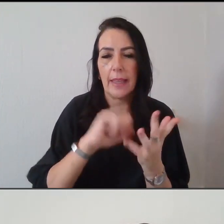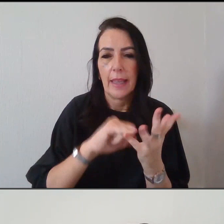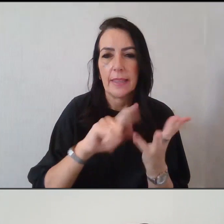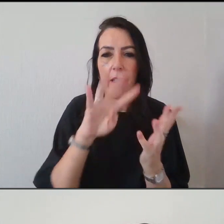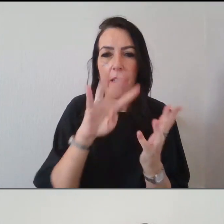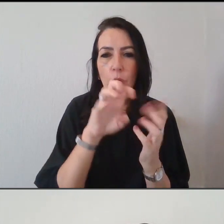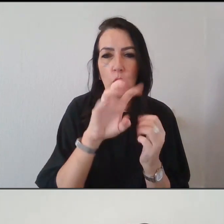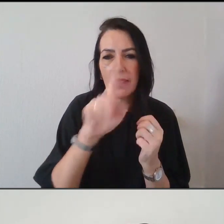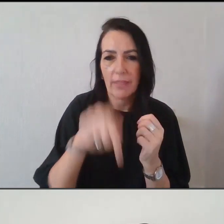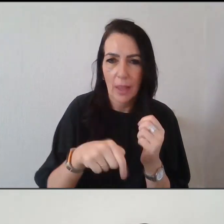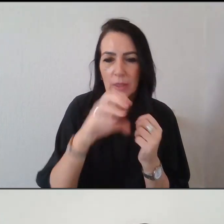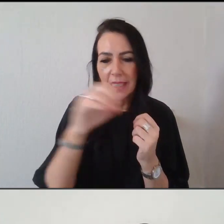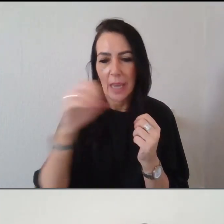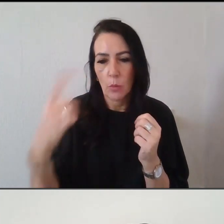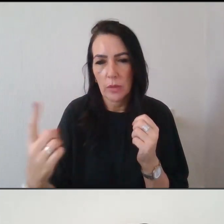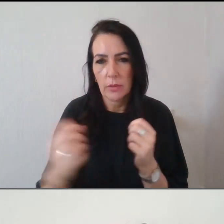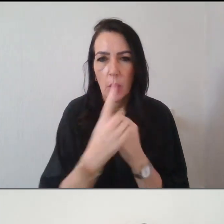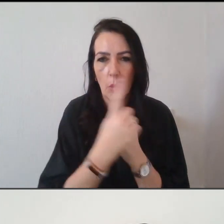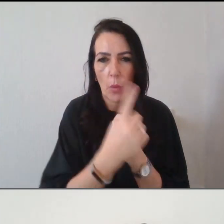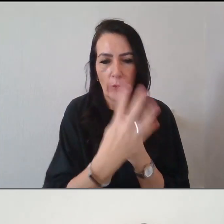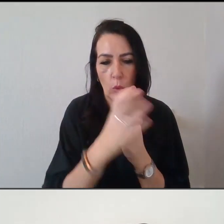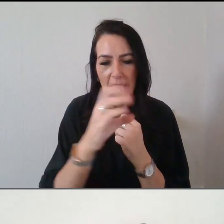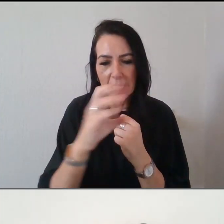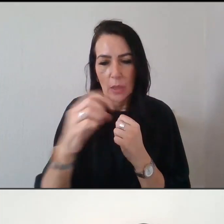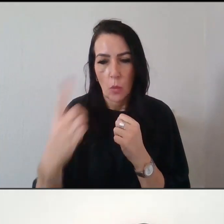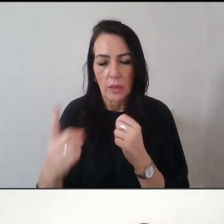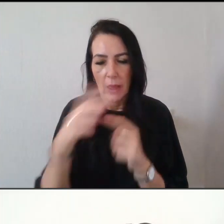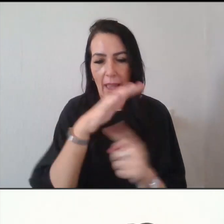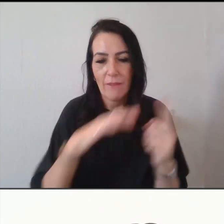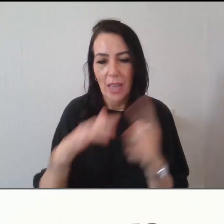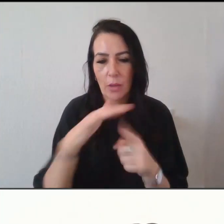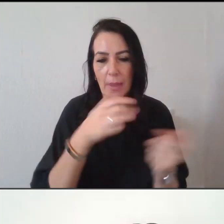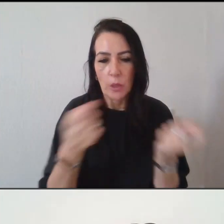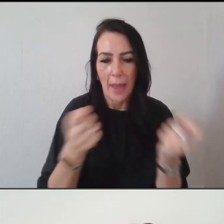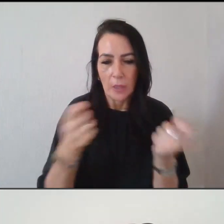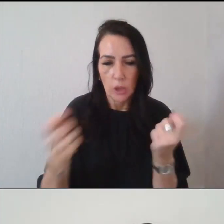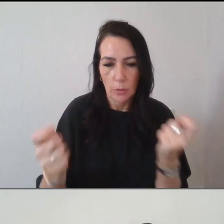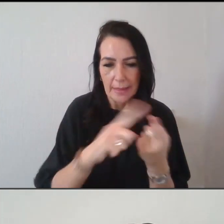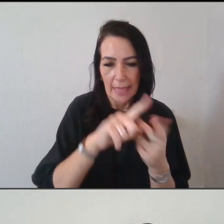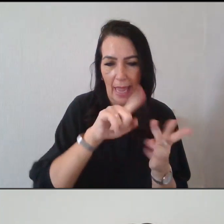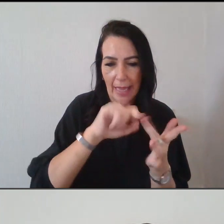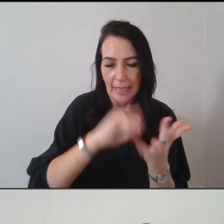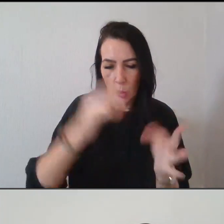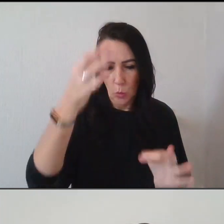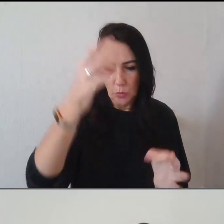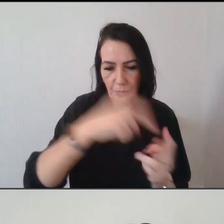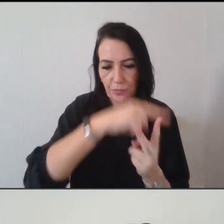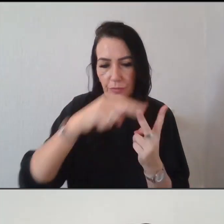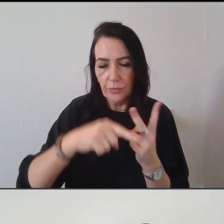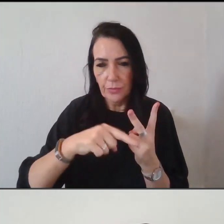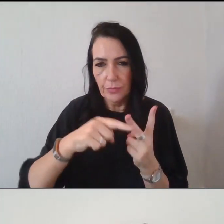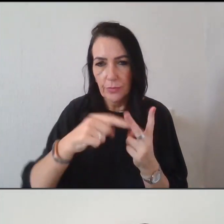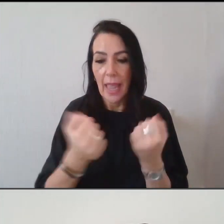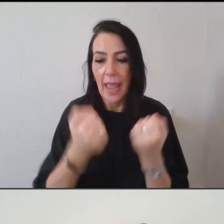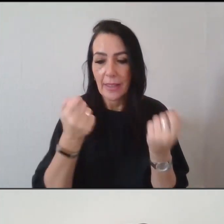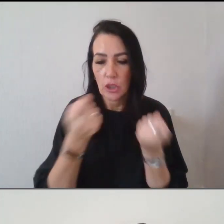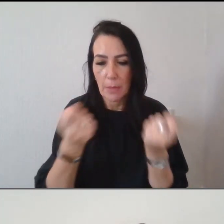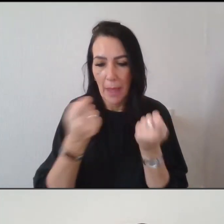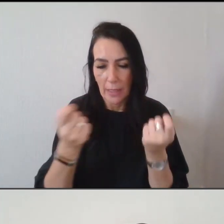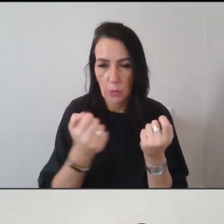14001, or 14001. That's the environmental management. And then the other one was energy management,